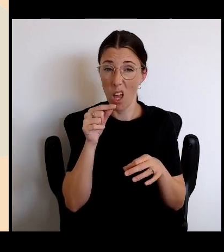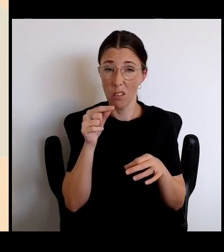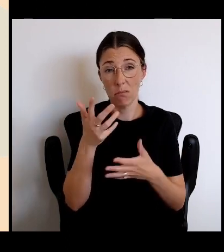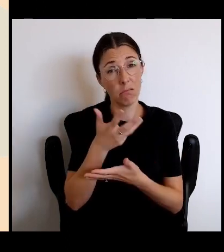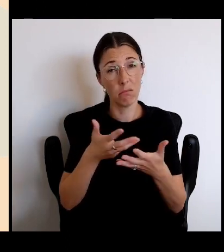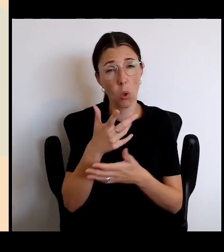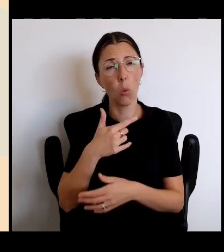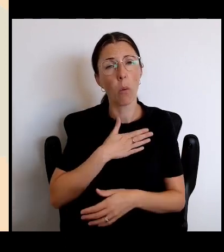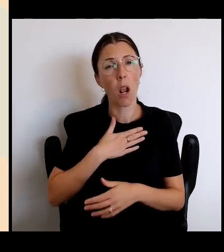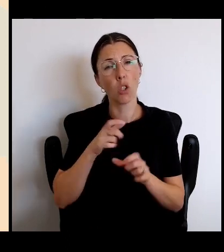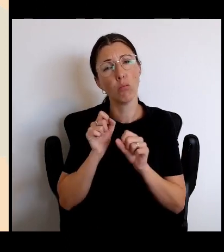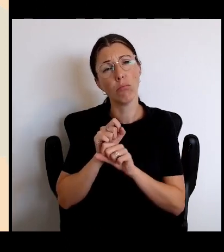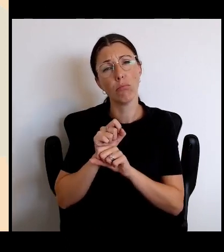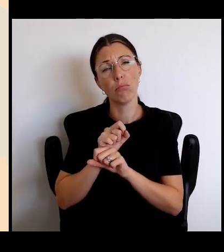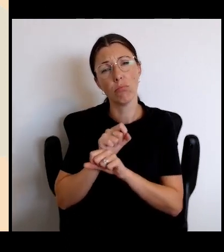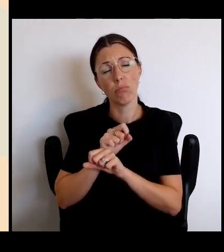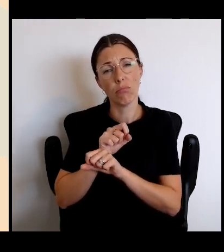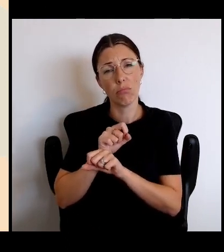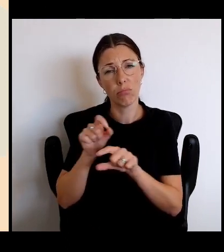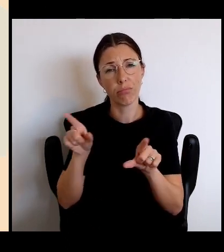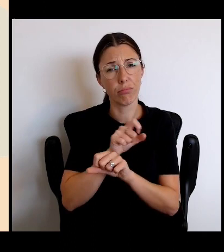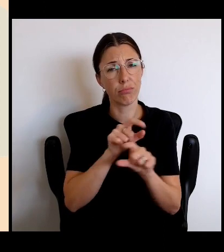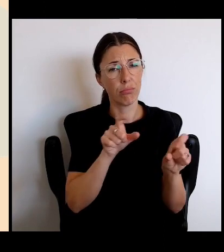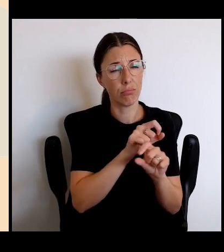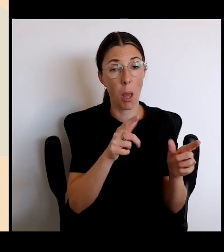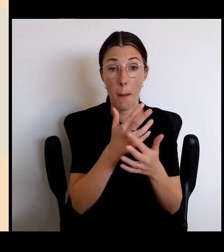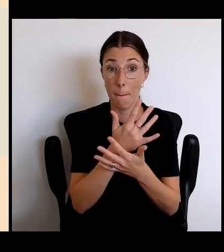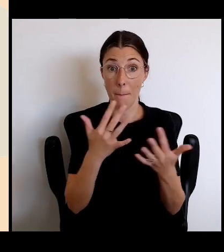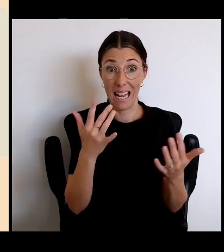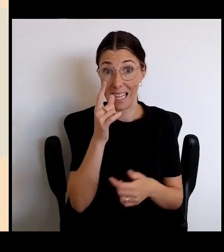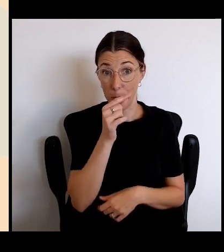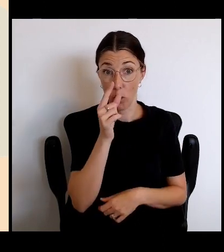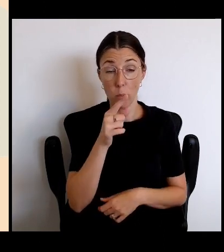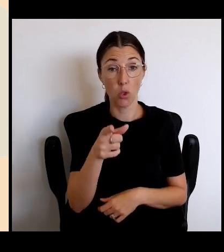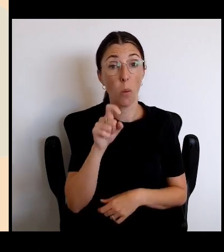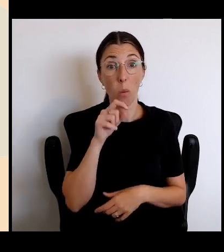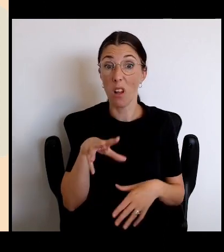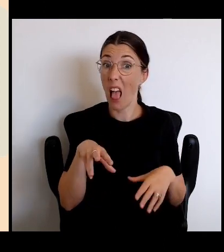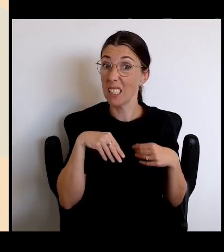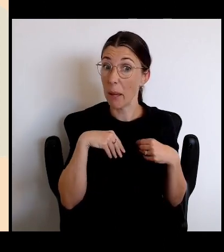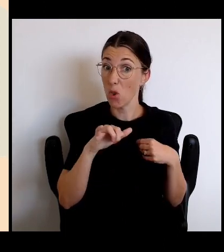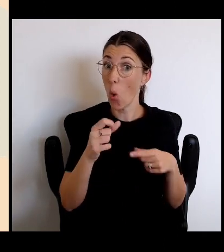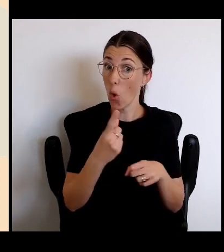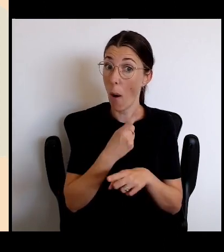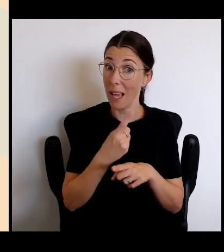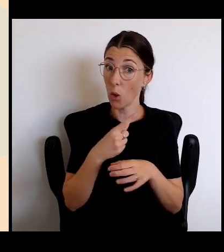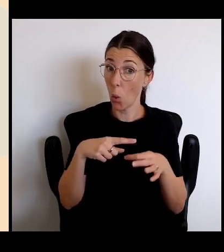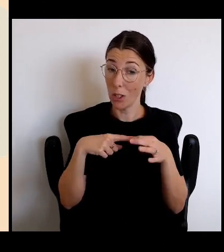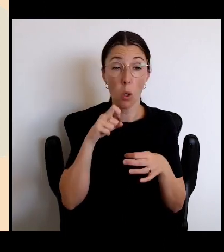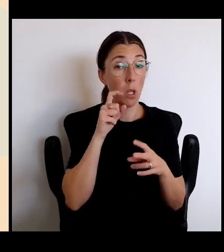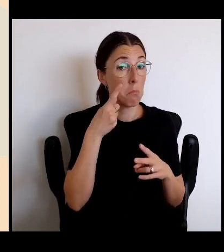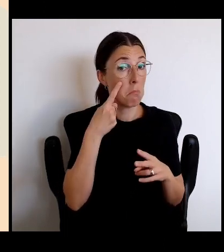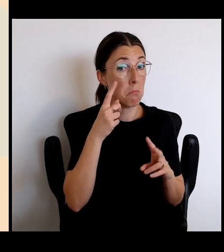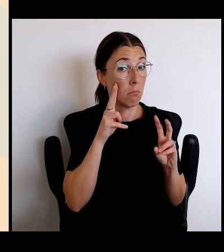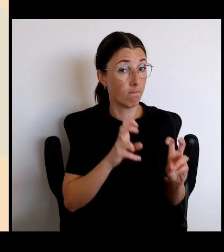like to get it out to as many as possible. So I think we'll sort of take that one on advice and work on that. Yeah. Yep, great.